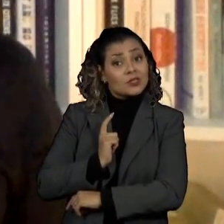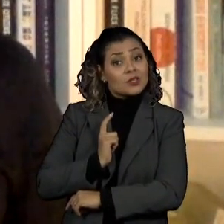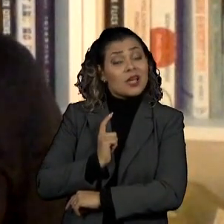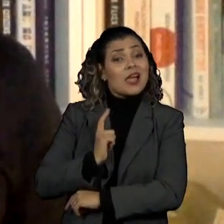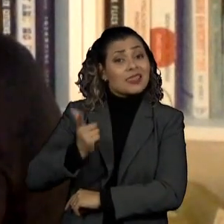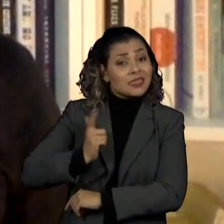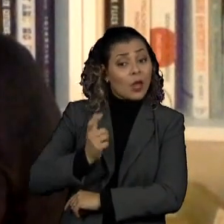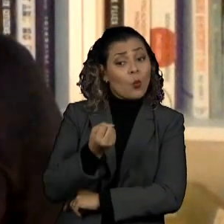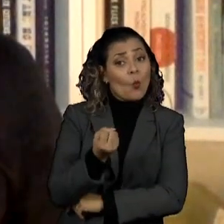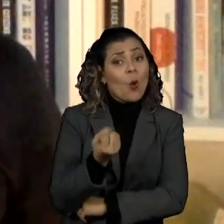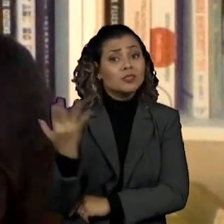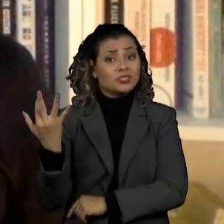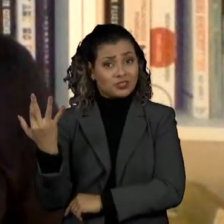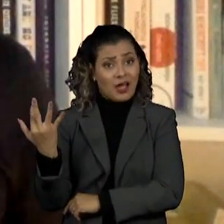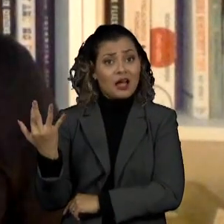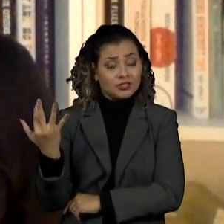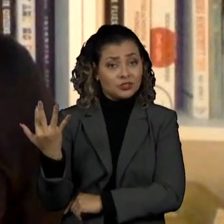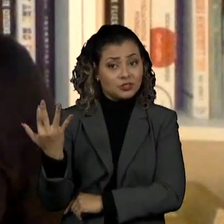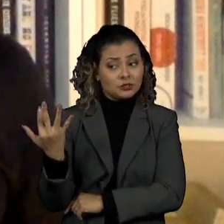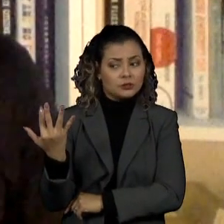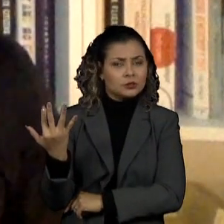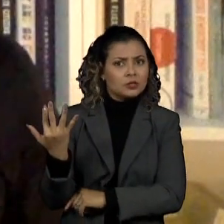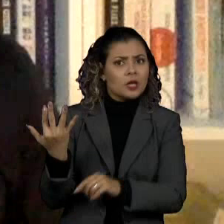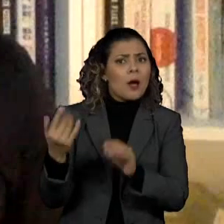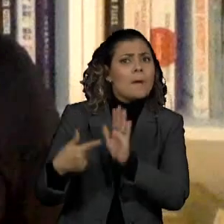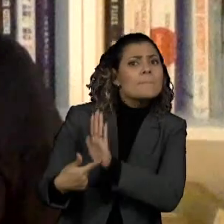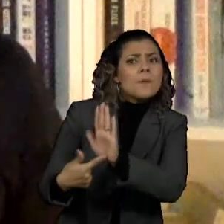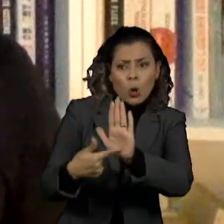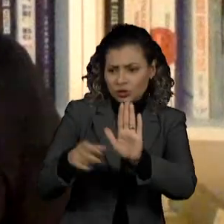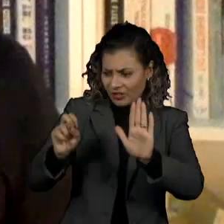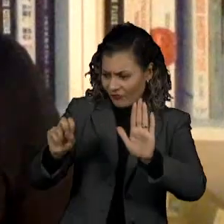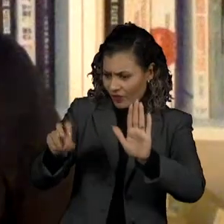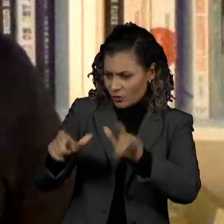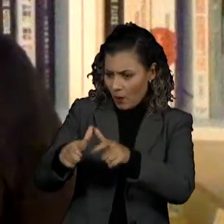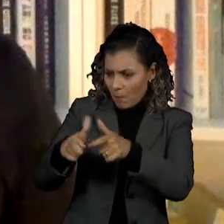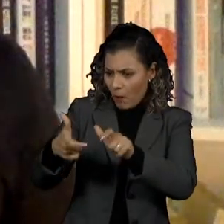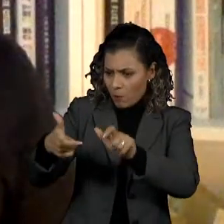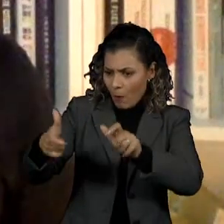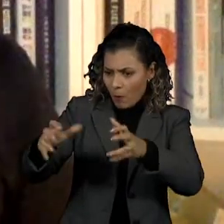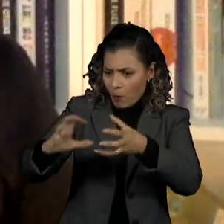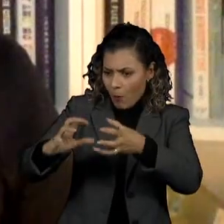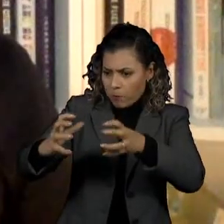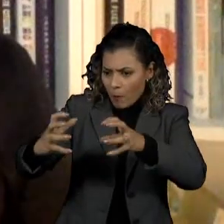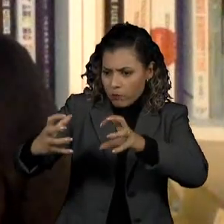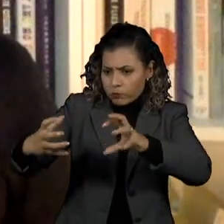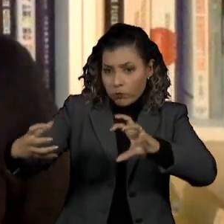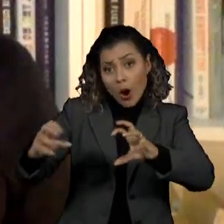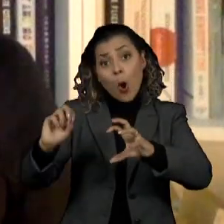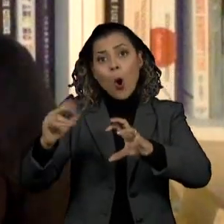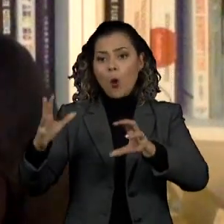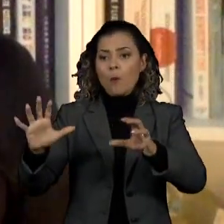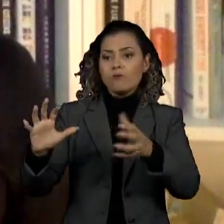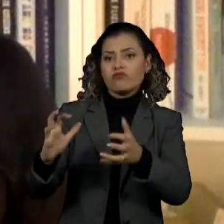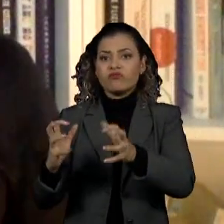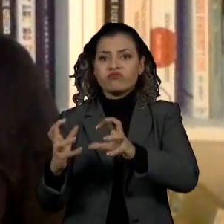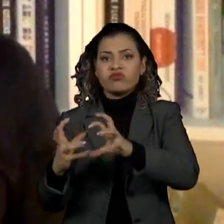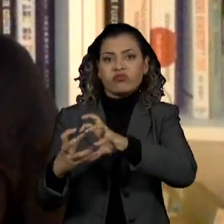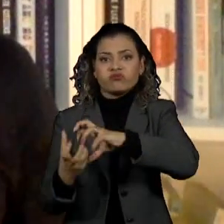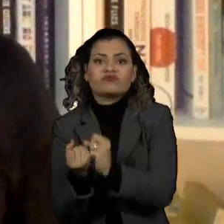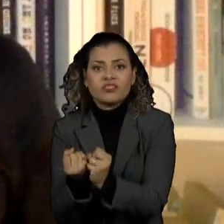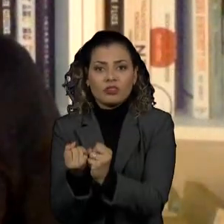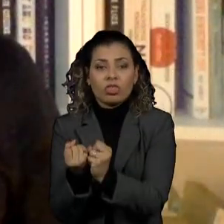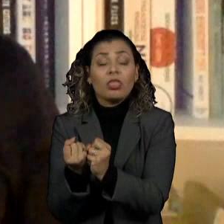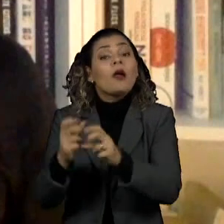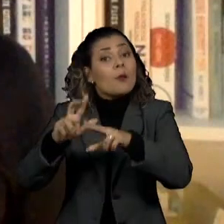which dictates whether the virus is going to grow exponentially or it's going to die exponentially. And that is the number of